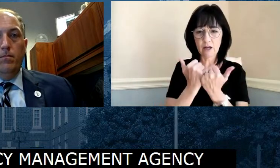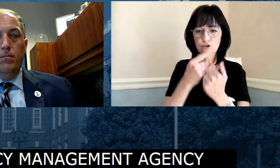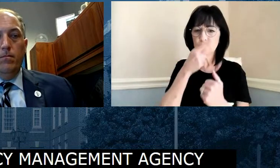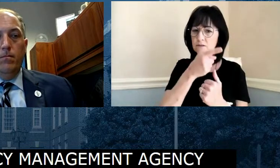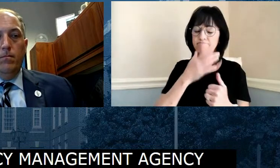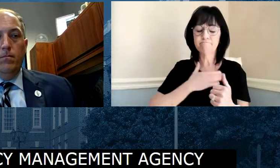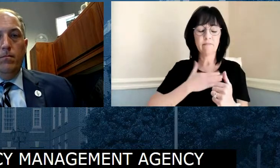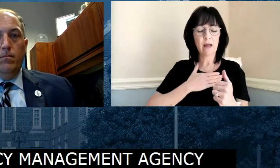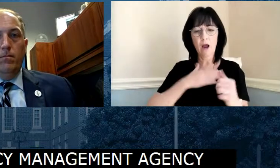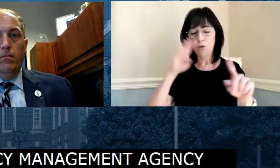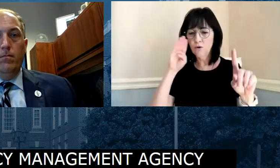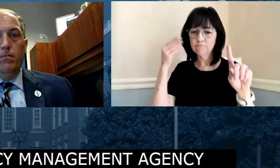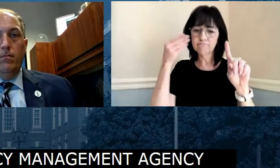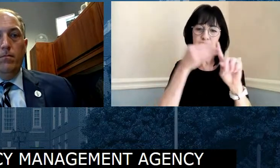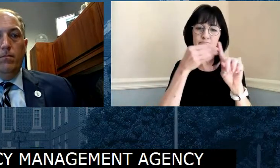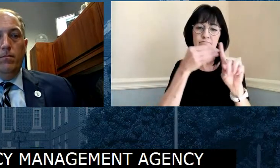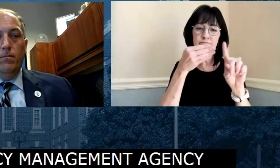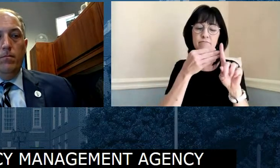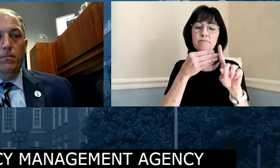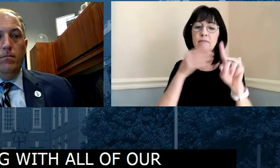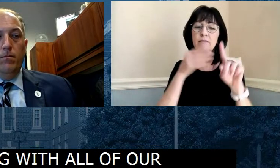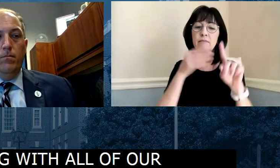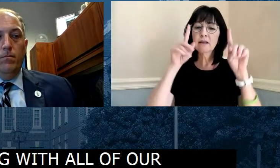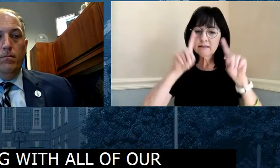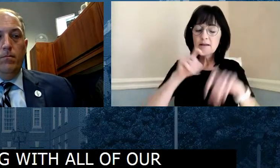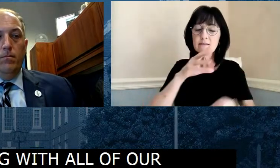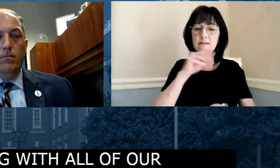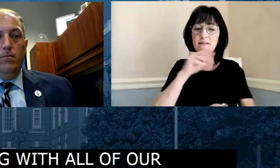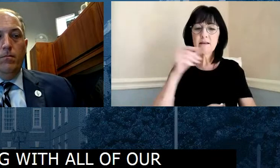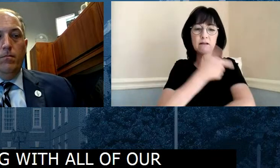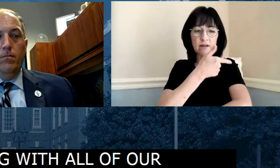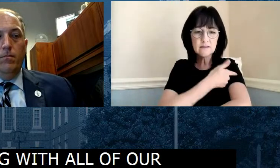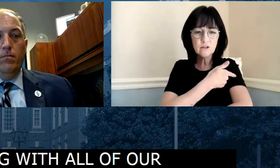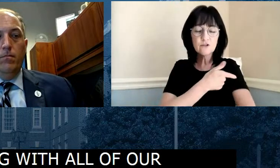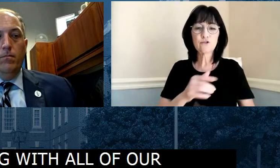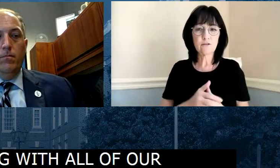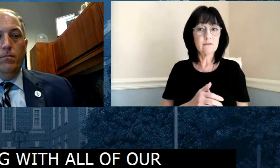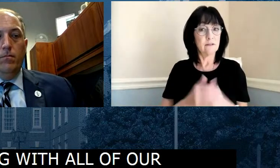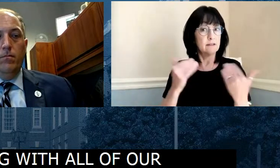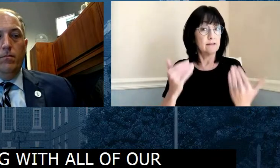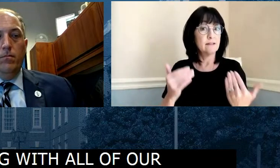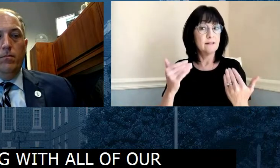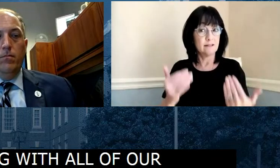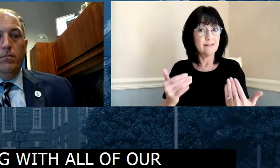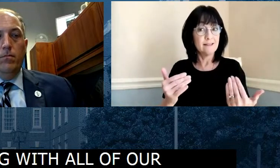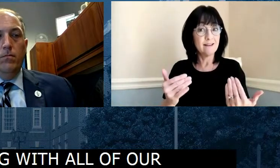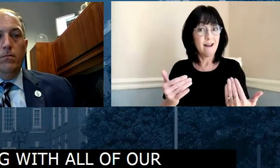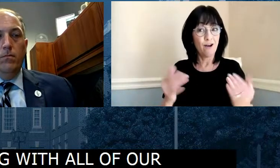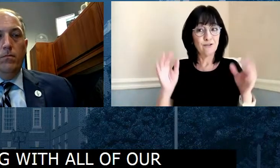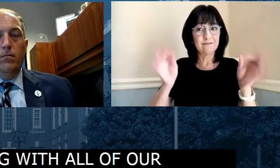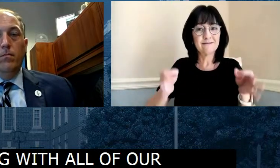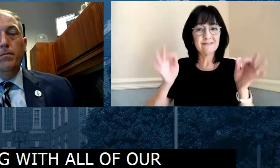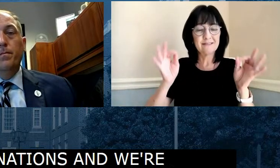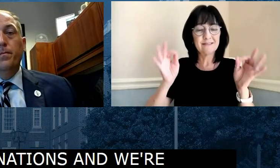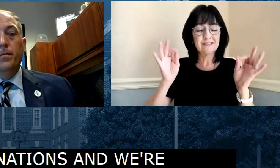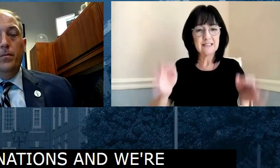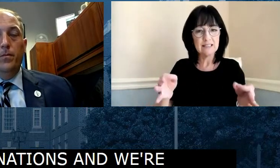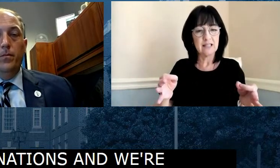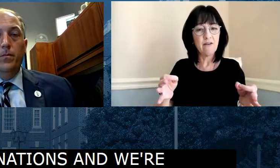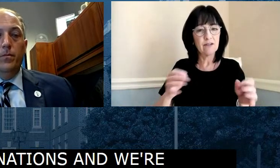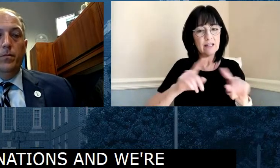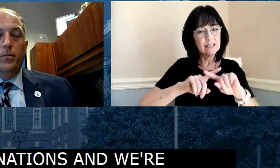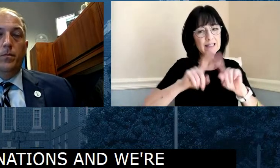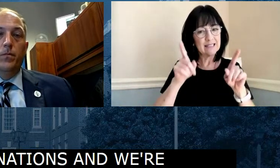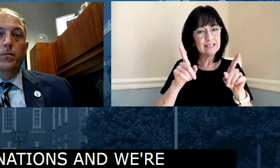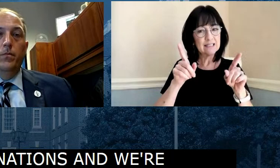partners on both testing and vaccinations. And we are clearly moving into a new territory with respect